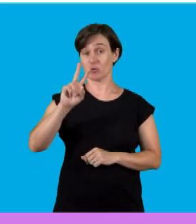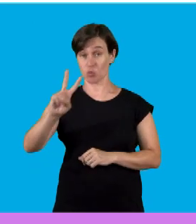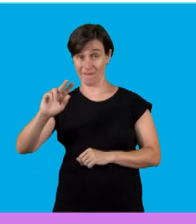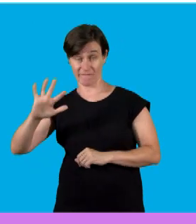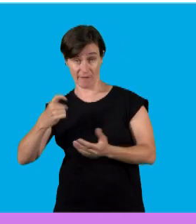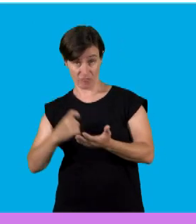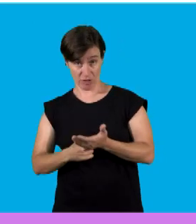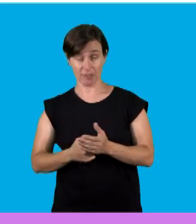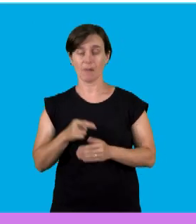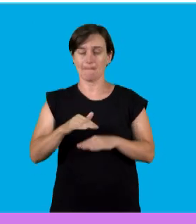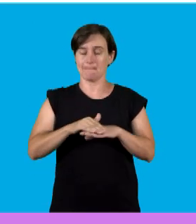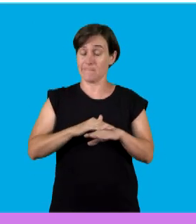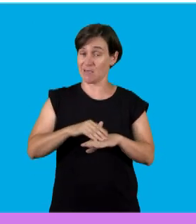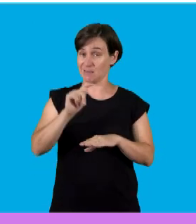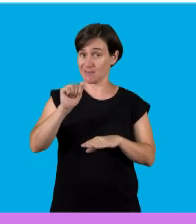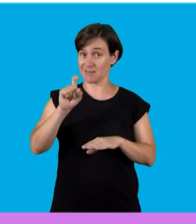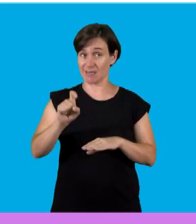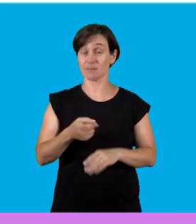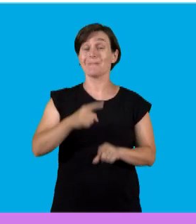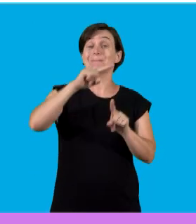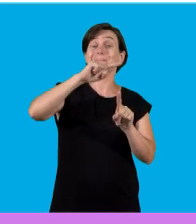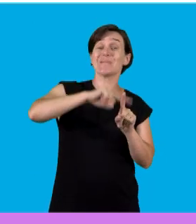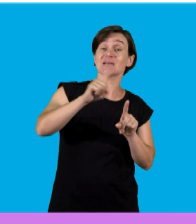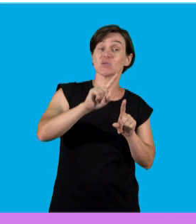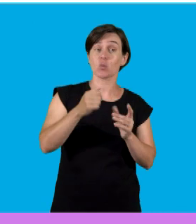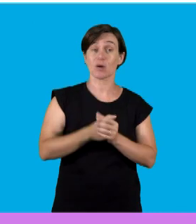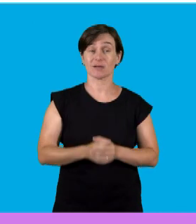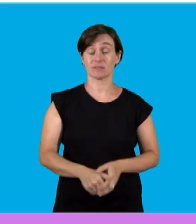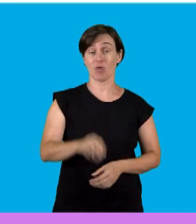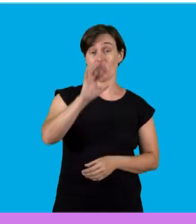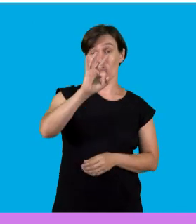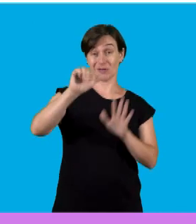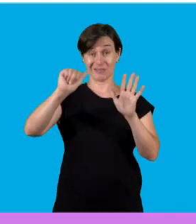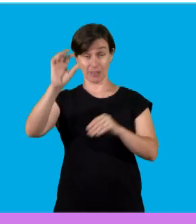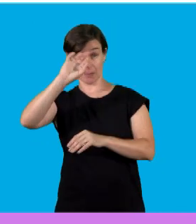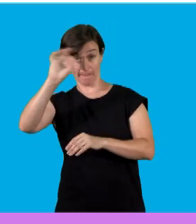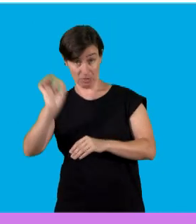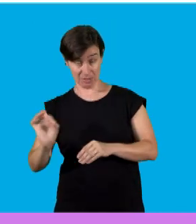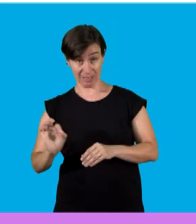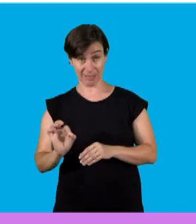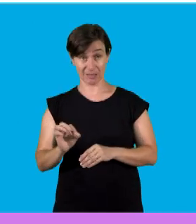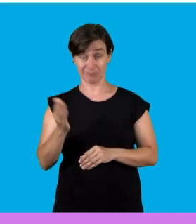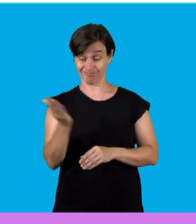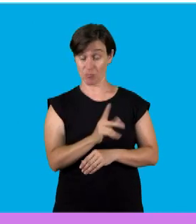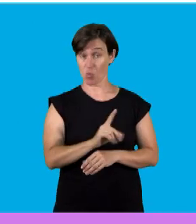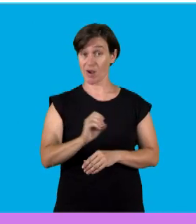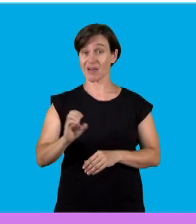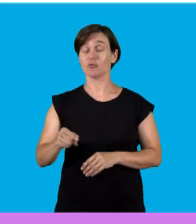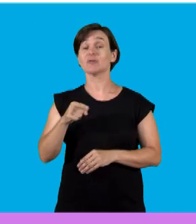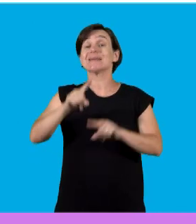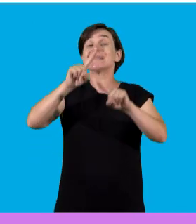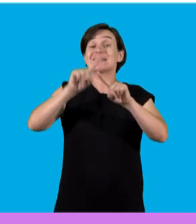97,225 rand, right? Plus an additional 36% of